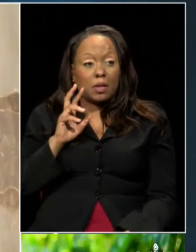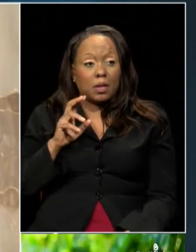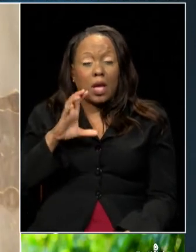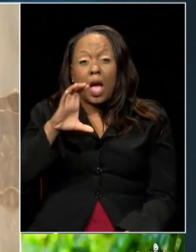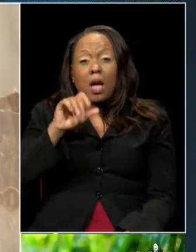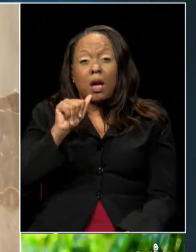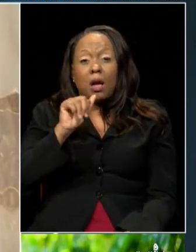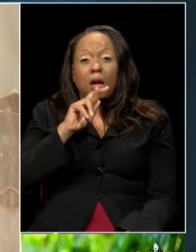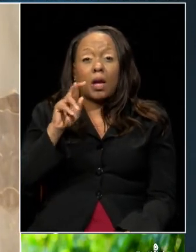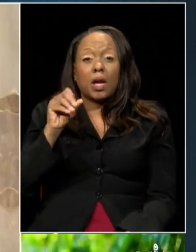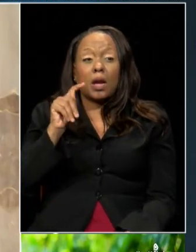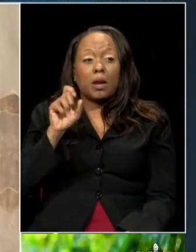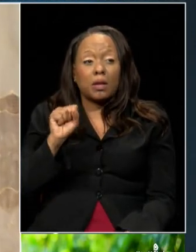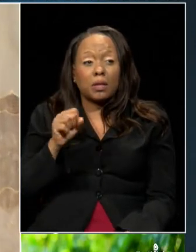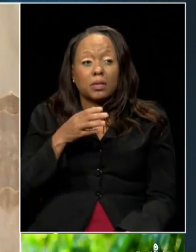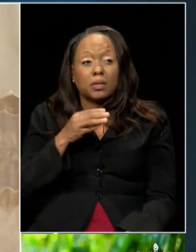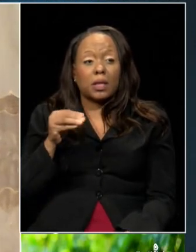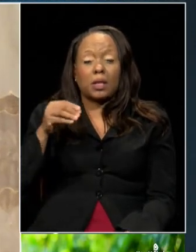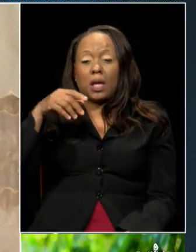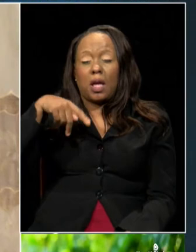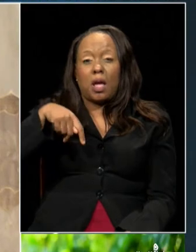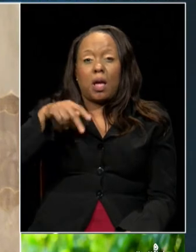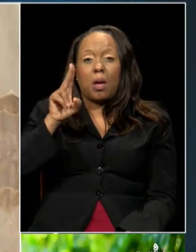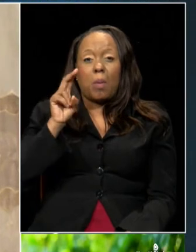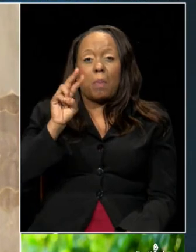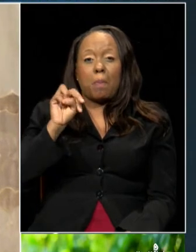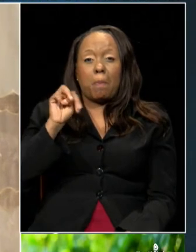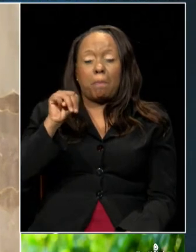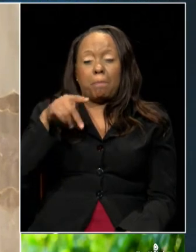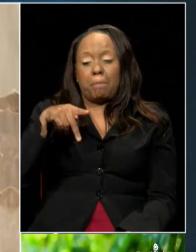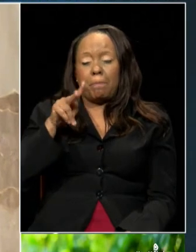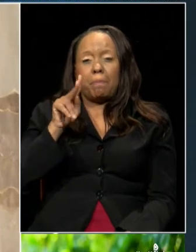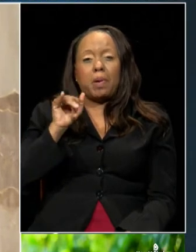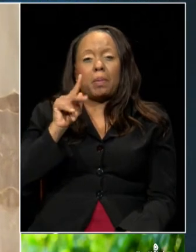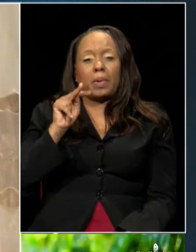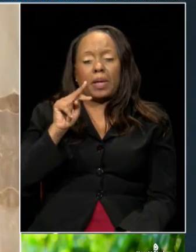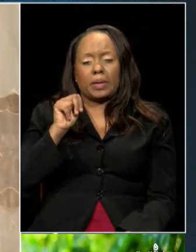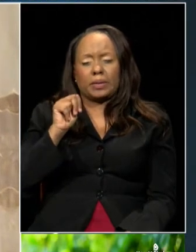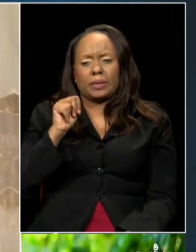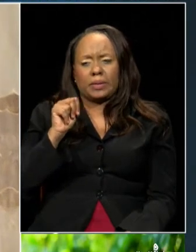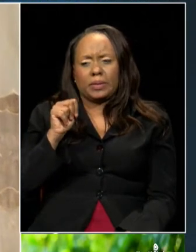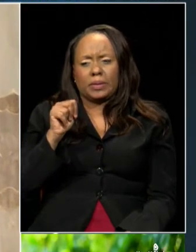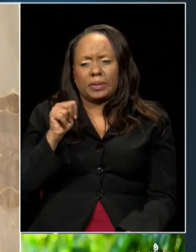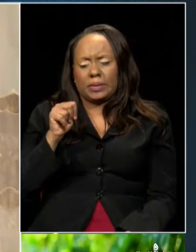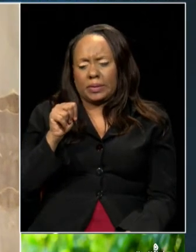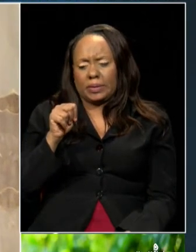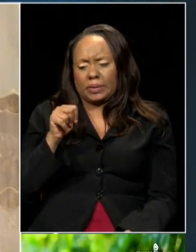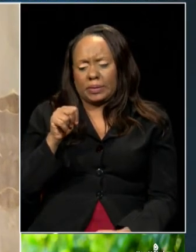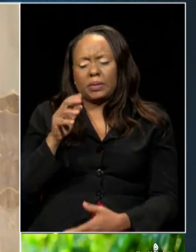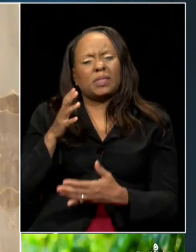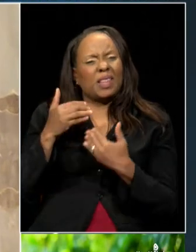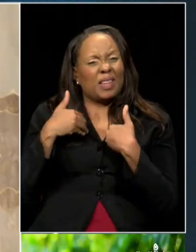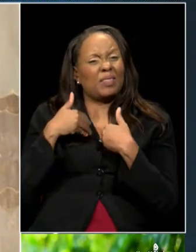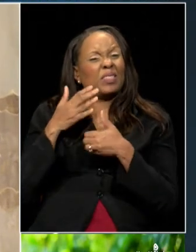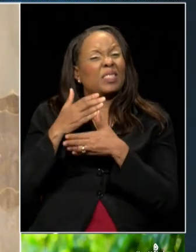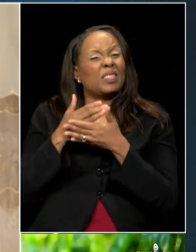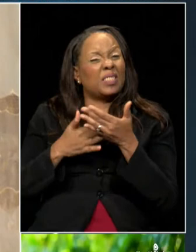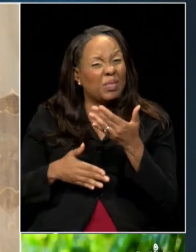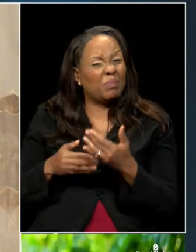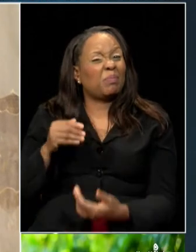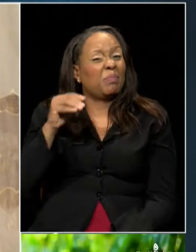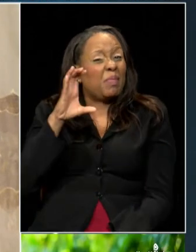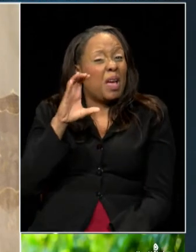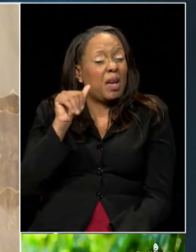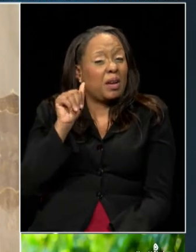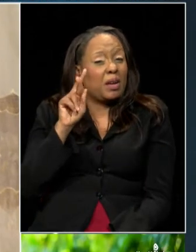like starchy vegetables. So vegetables that are that have in some degree of carbohydrate in